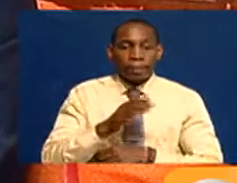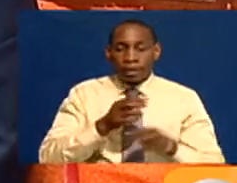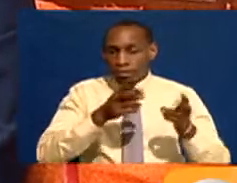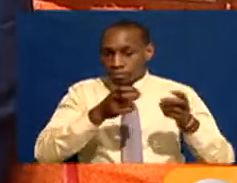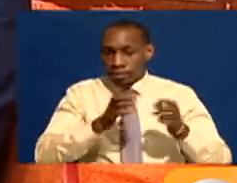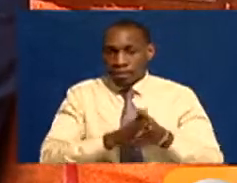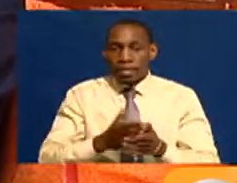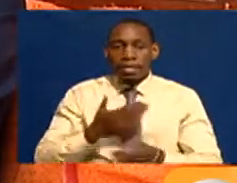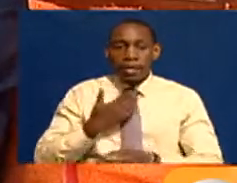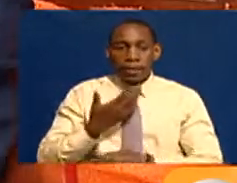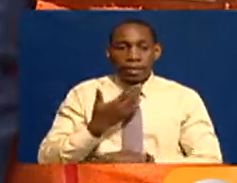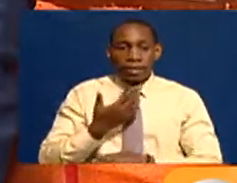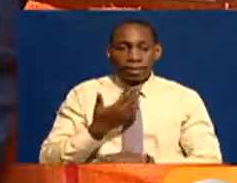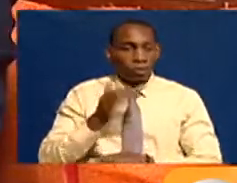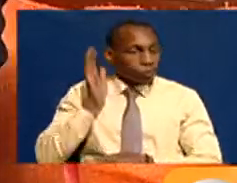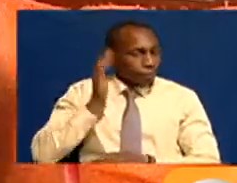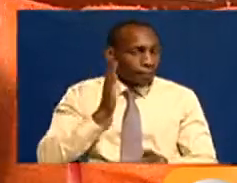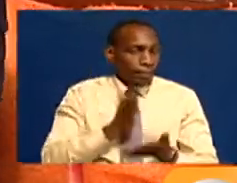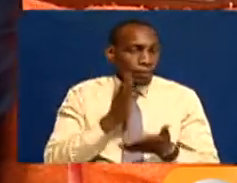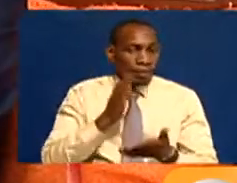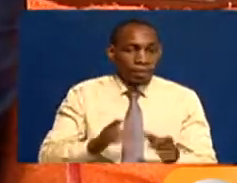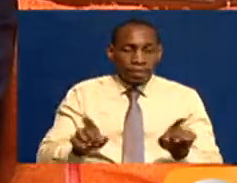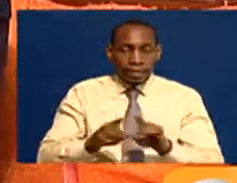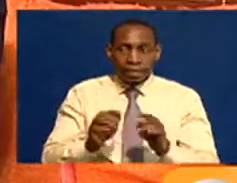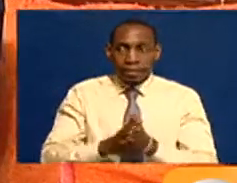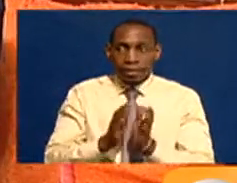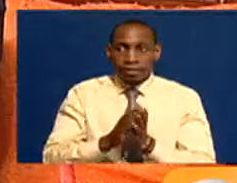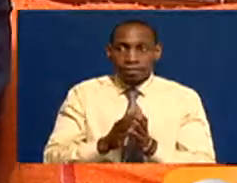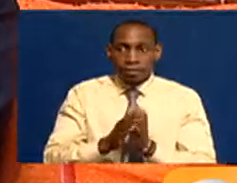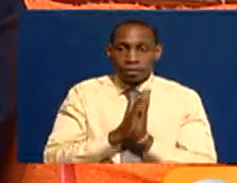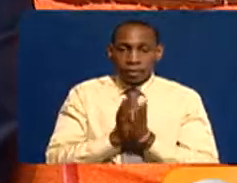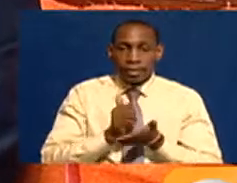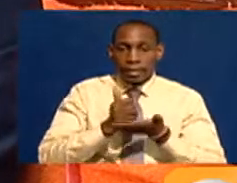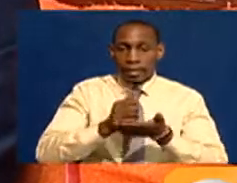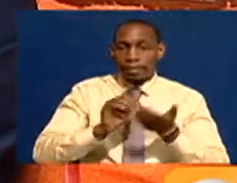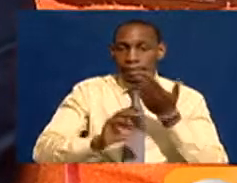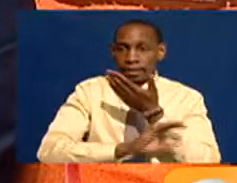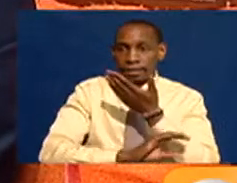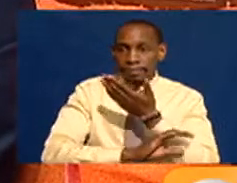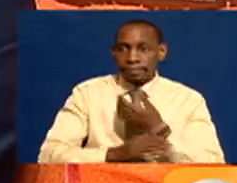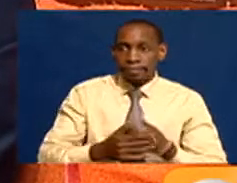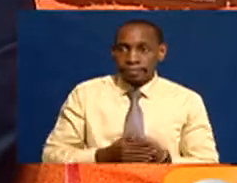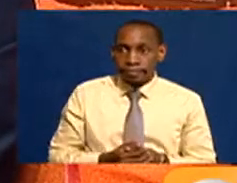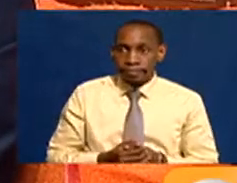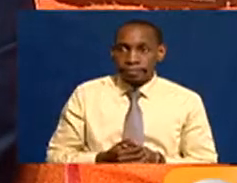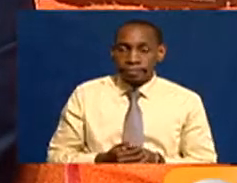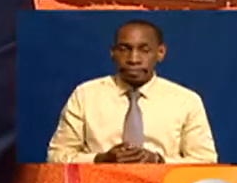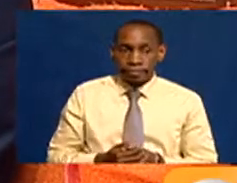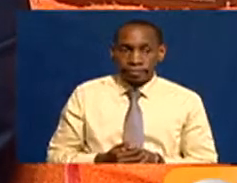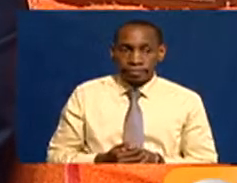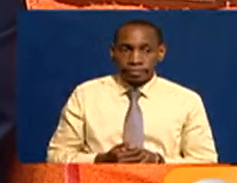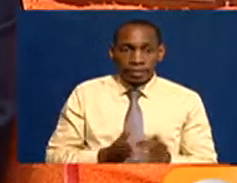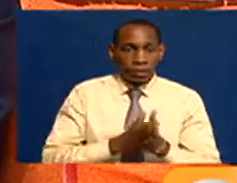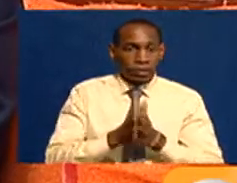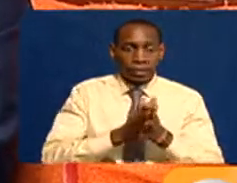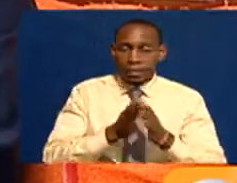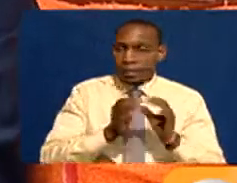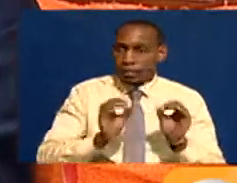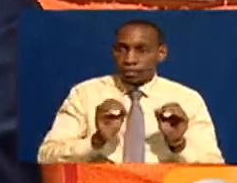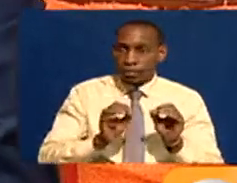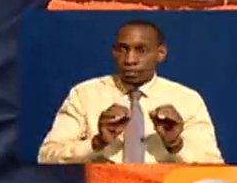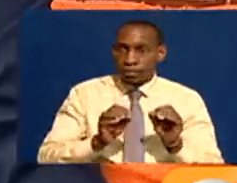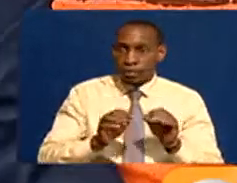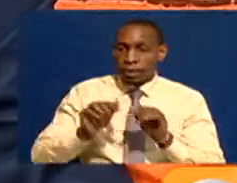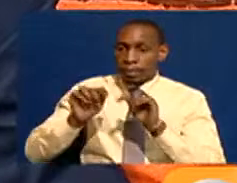telling them, I want to hear the truth. I want to hear the one that is going to help the country. Mm. And I'm not interested in